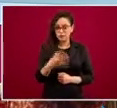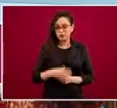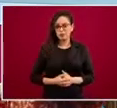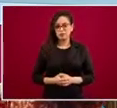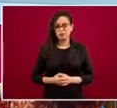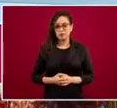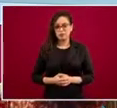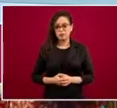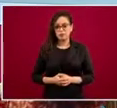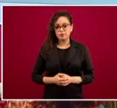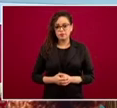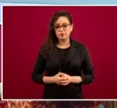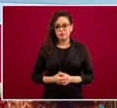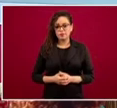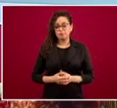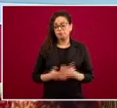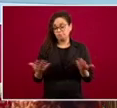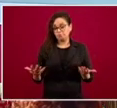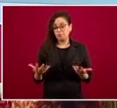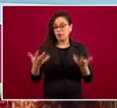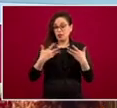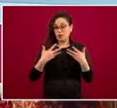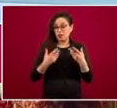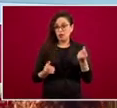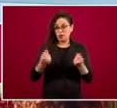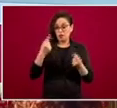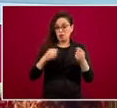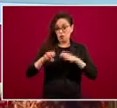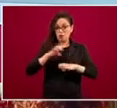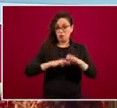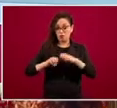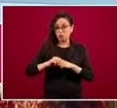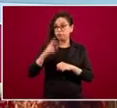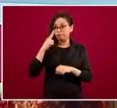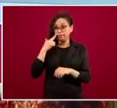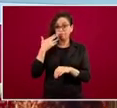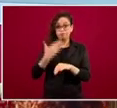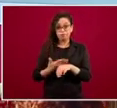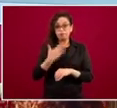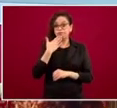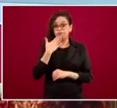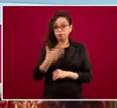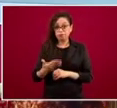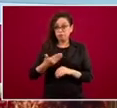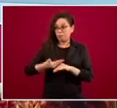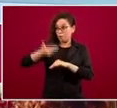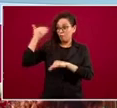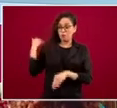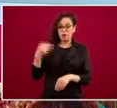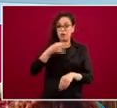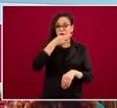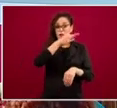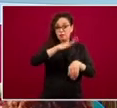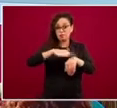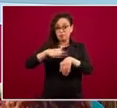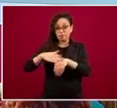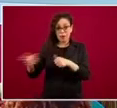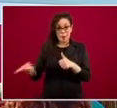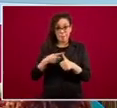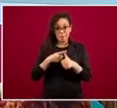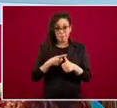affect negatively all of us, all of the sectors. I want to say this very clearly